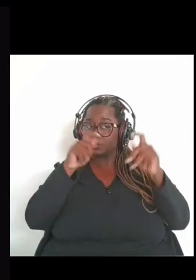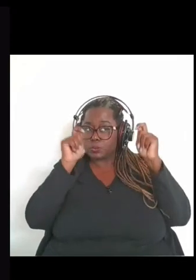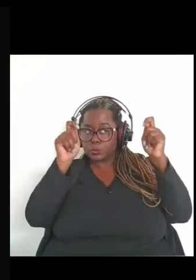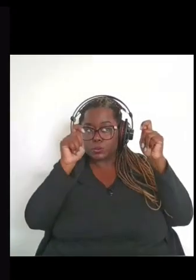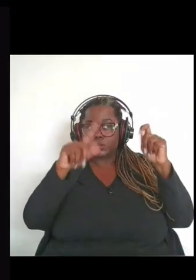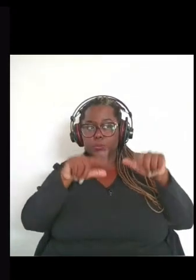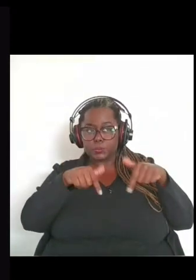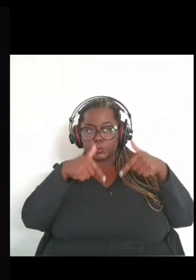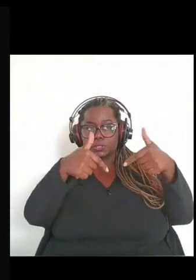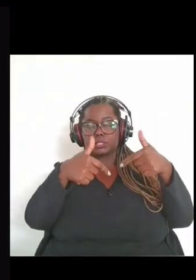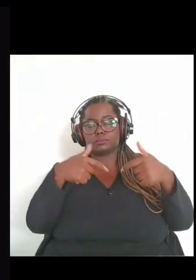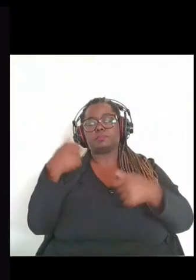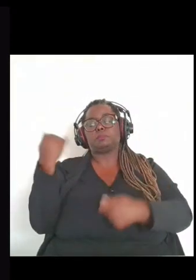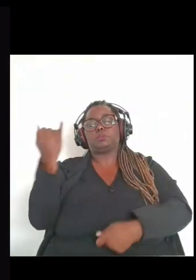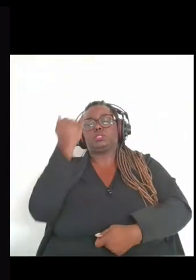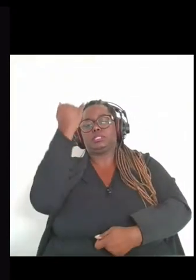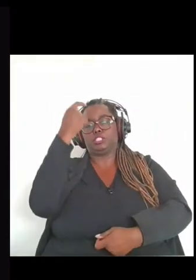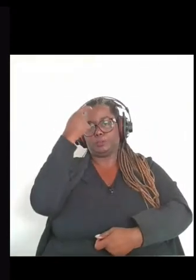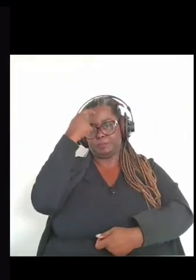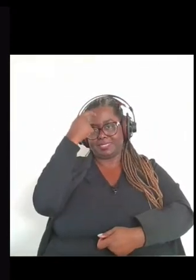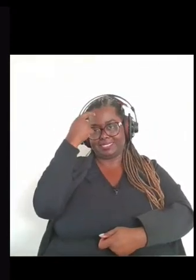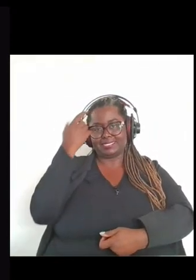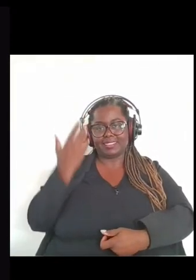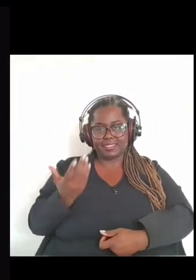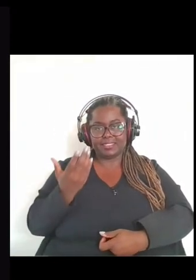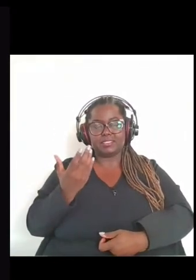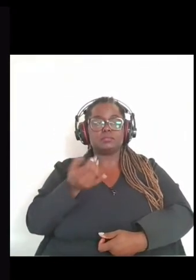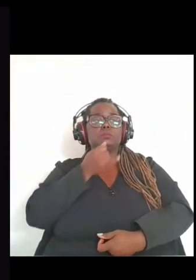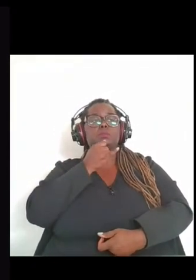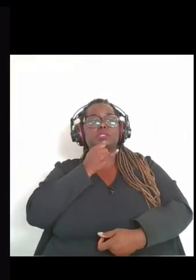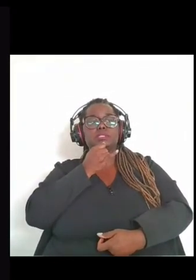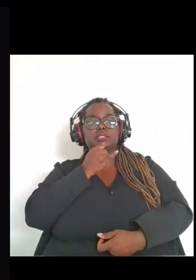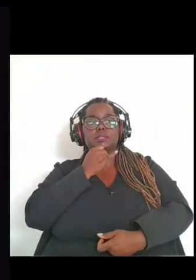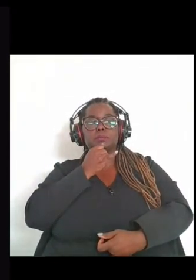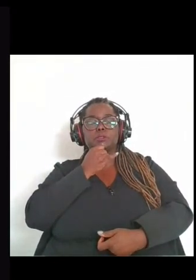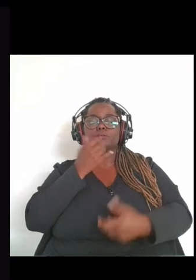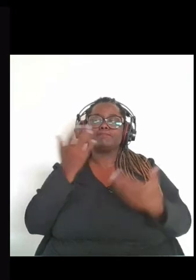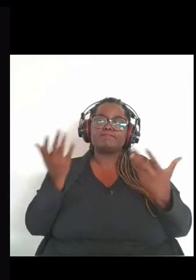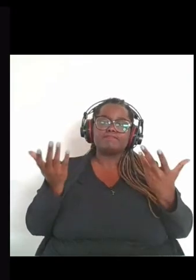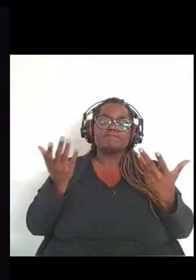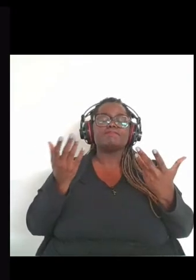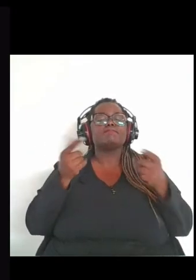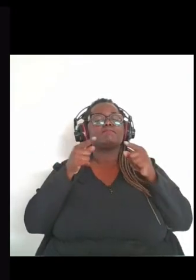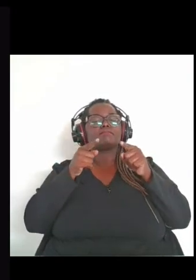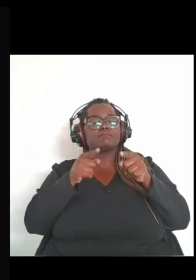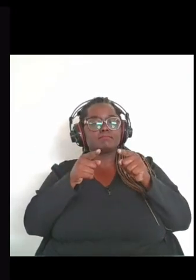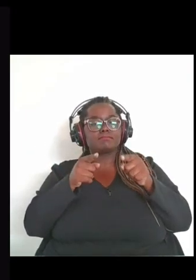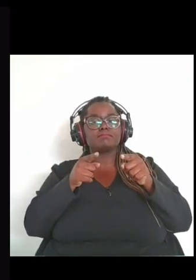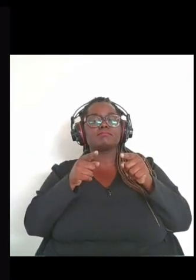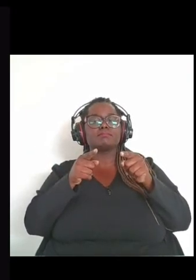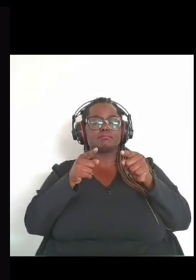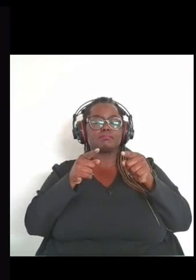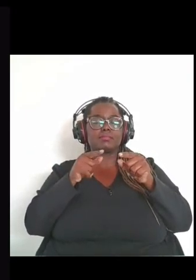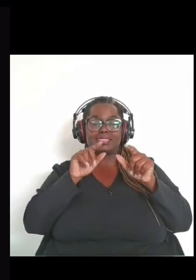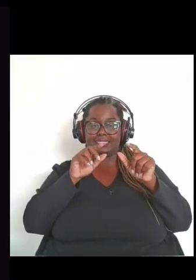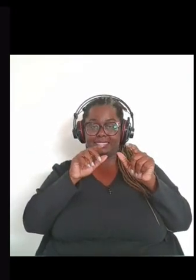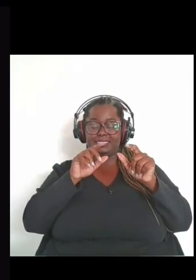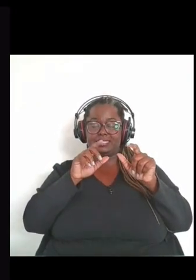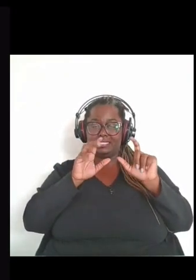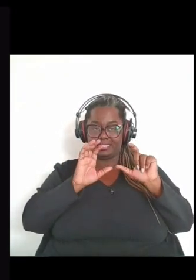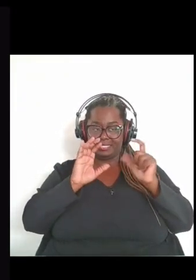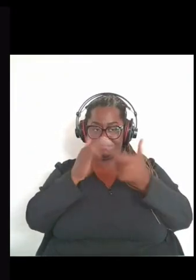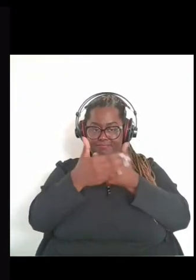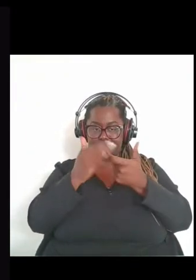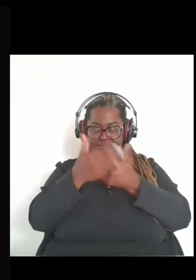gains of uh of of the lgbti a plus two lexicon but also what have been is challenges